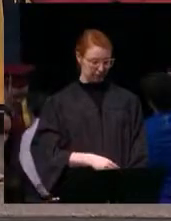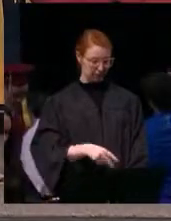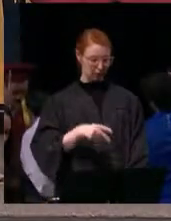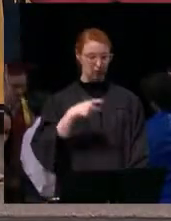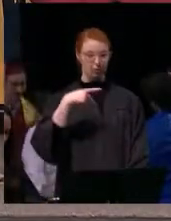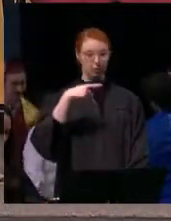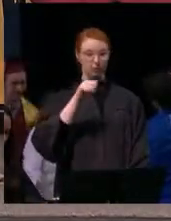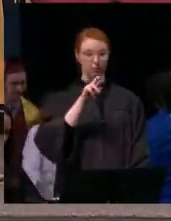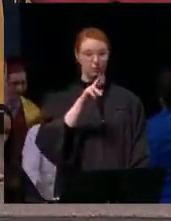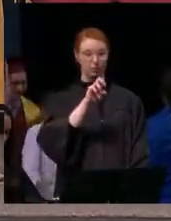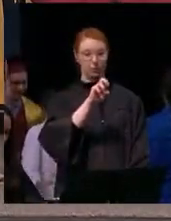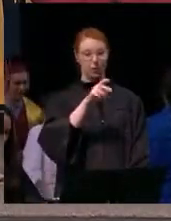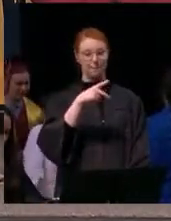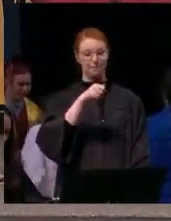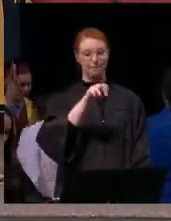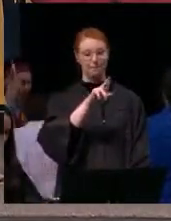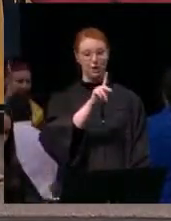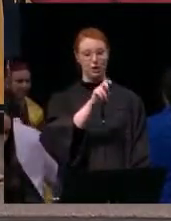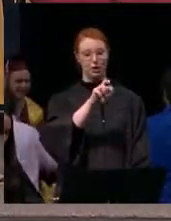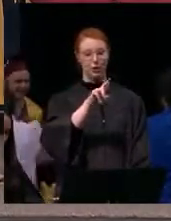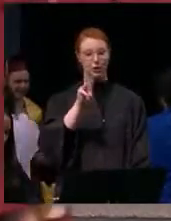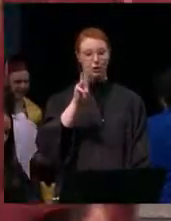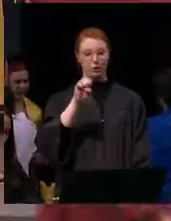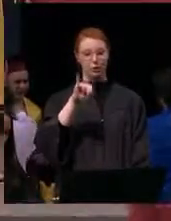Parker Wieland.